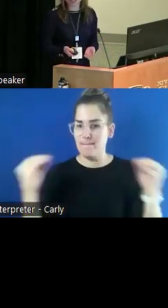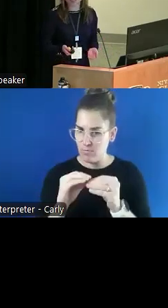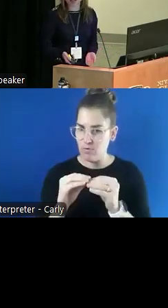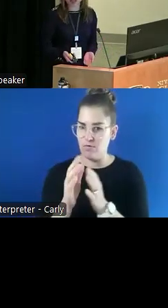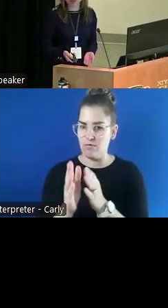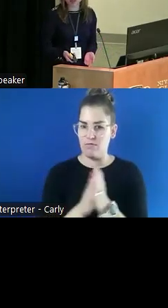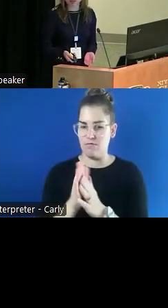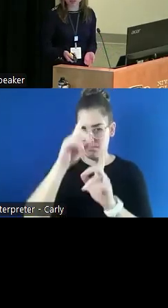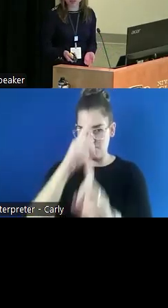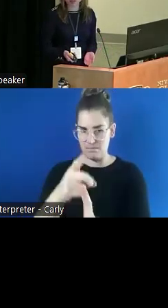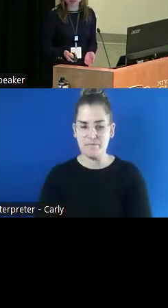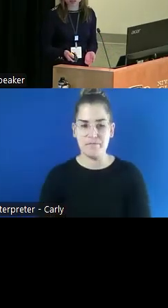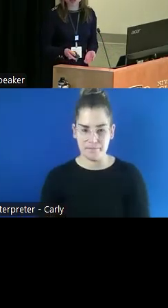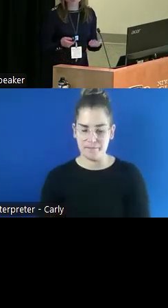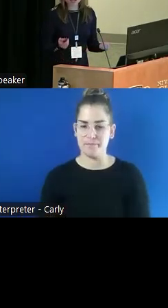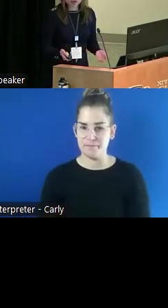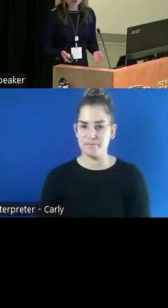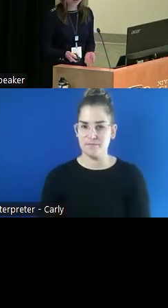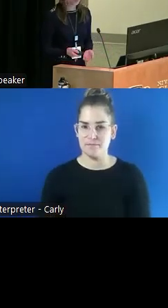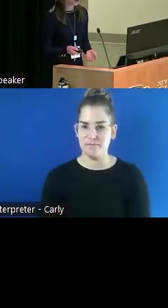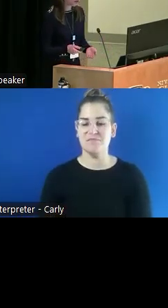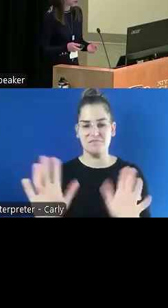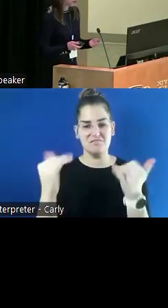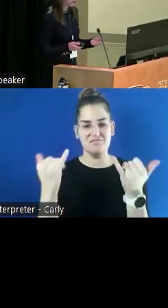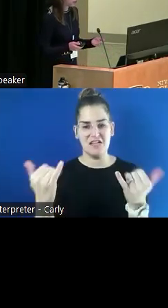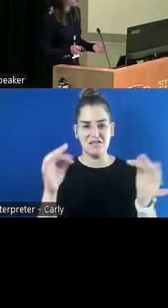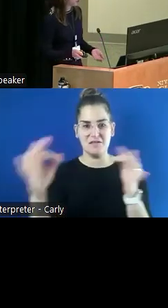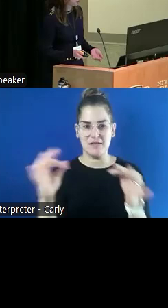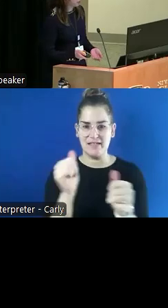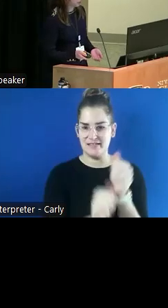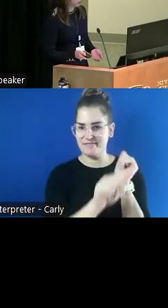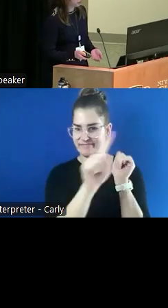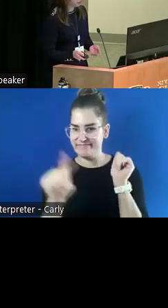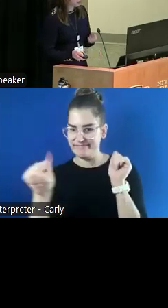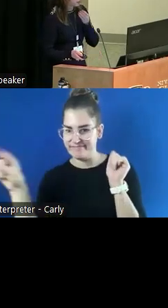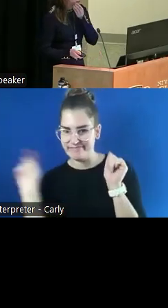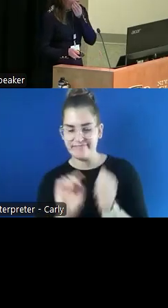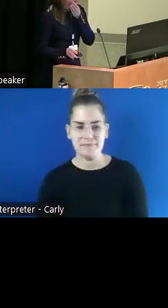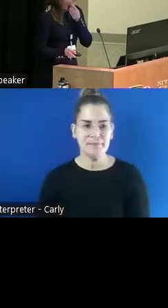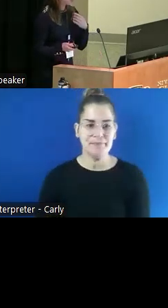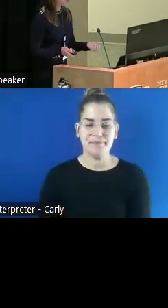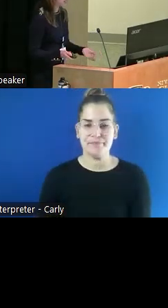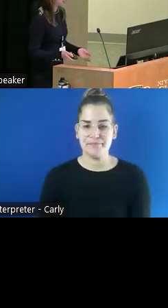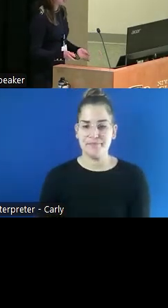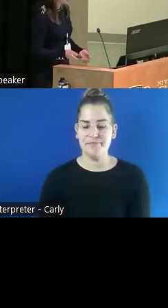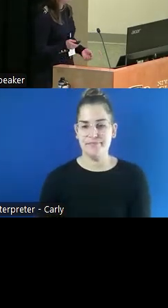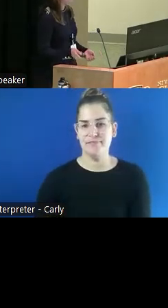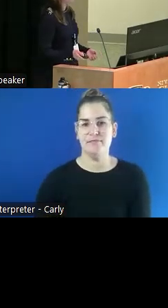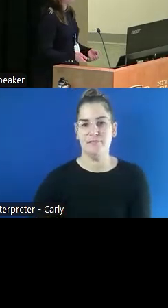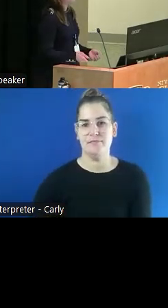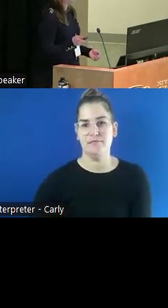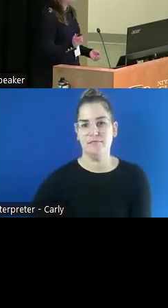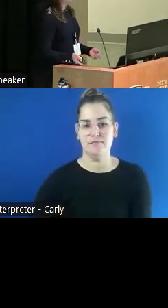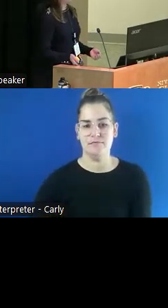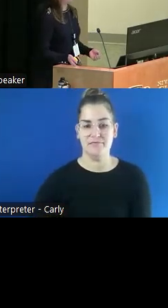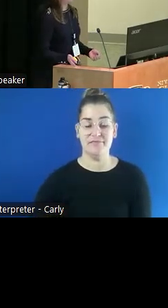goal activity. So allow me to walk you through this model. The first piece is how much